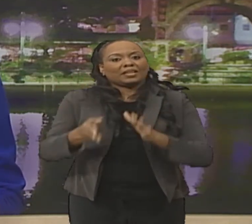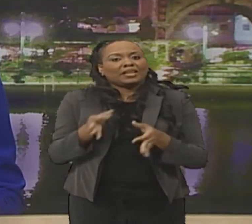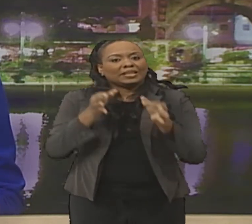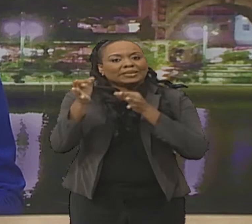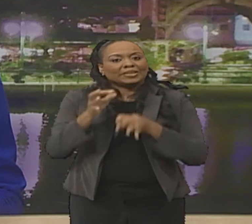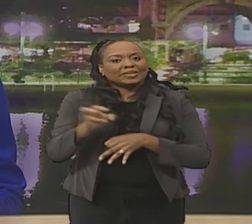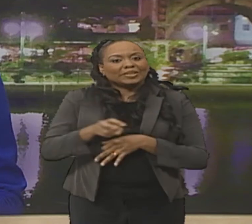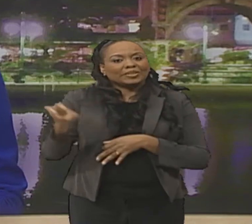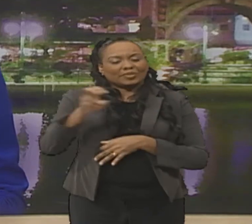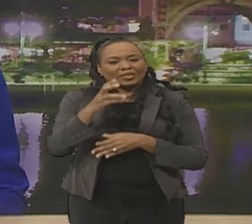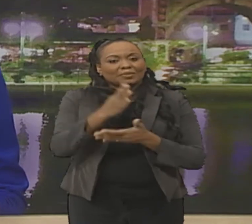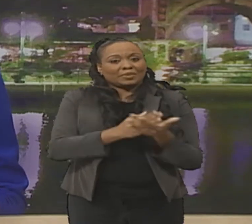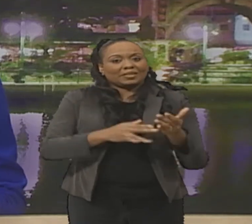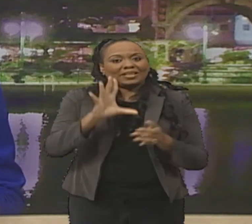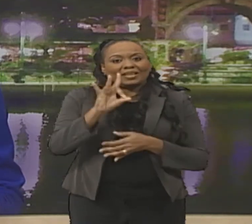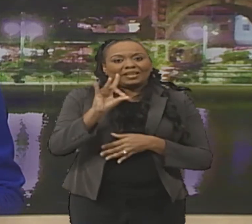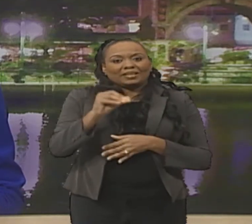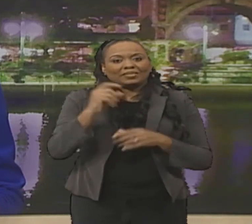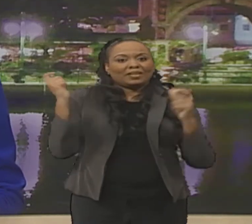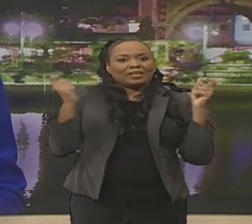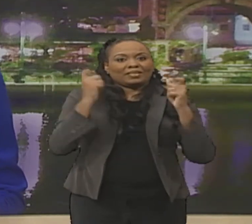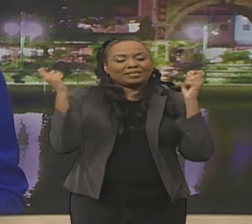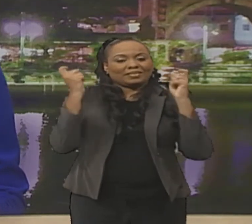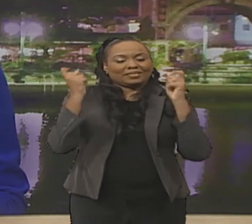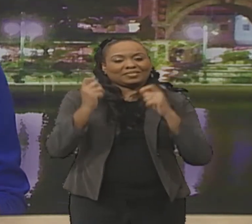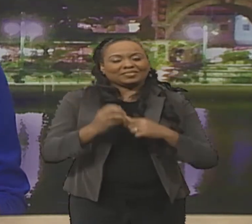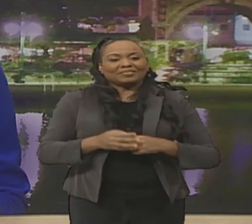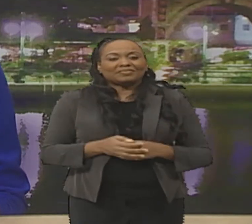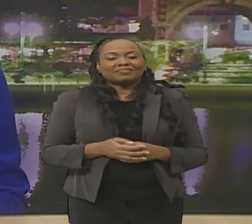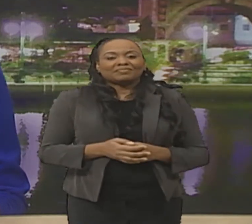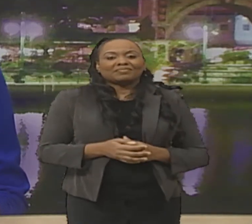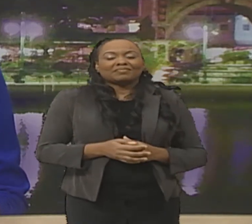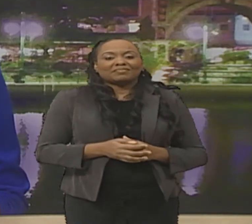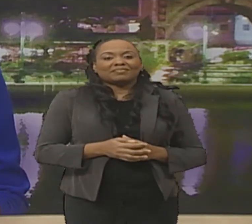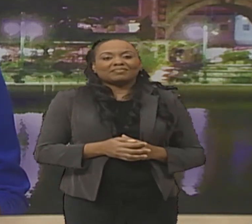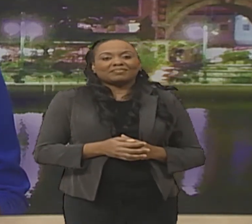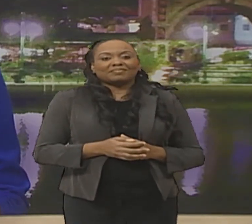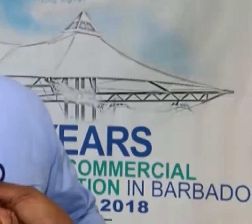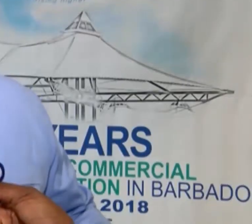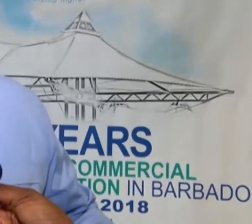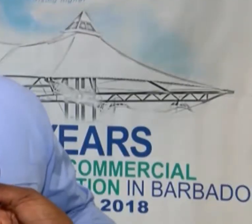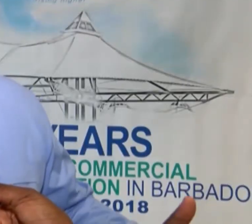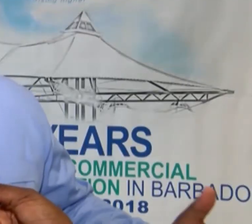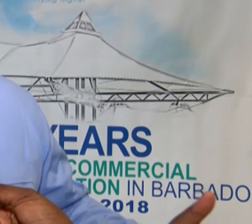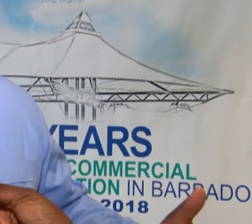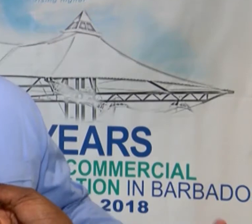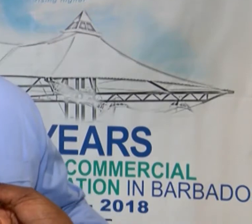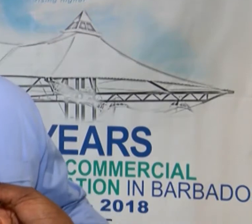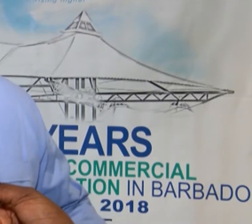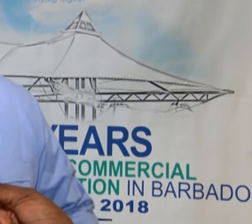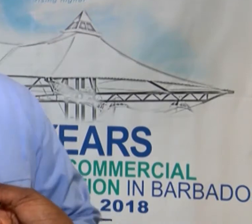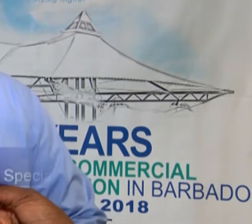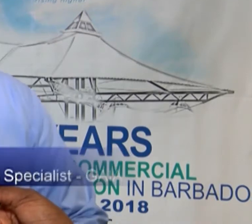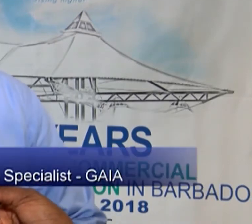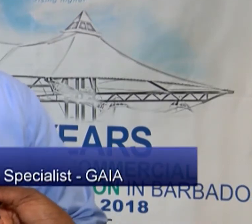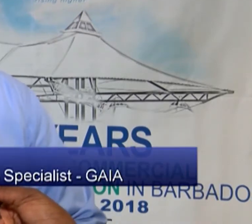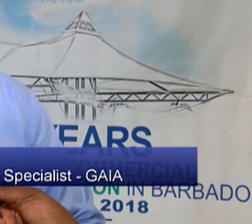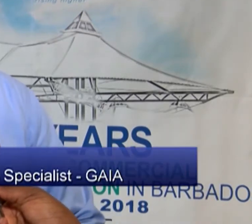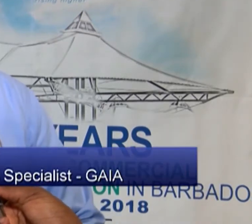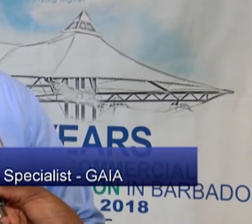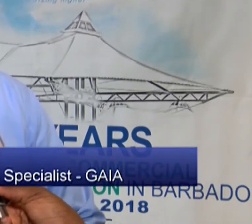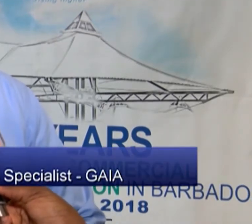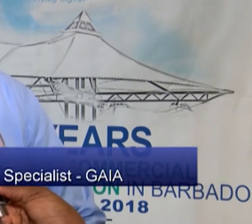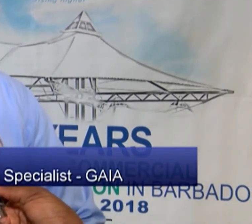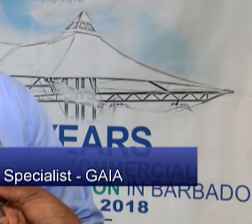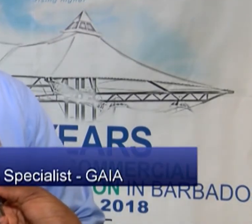the tour as part of his 80th anniversary celebrations. We thought that with celebrating 80 years that we wanted to have 80